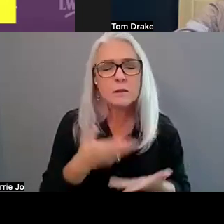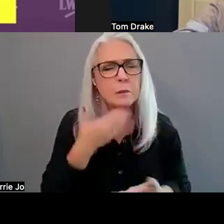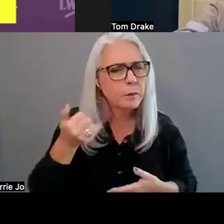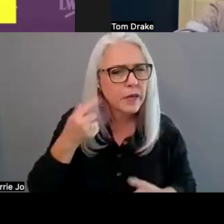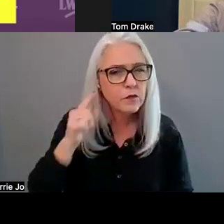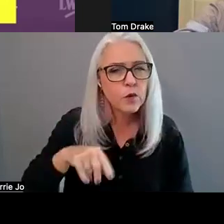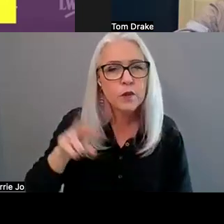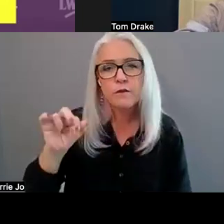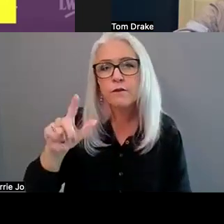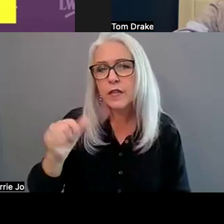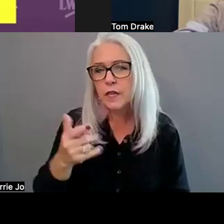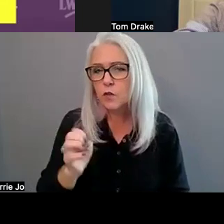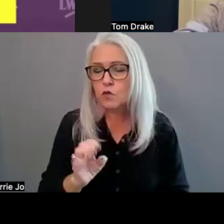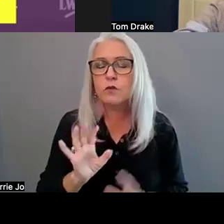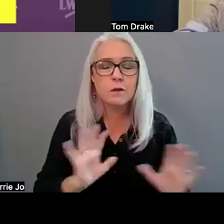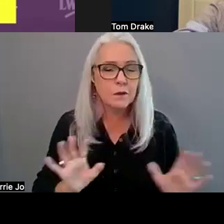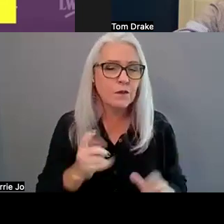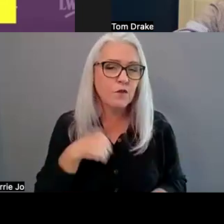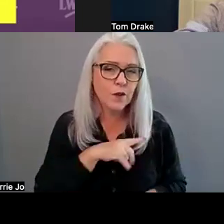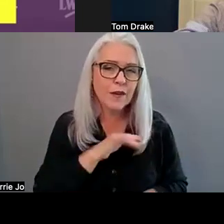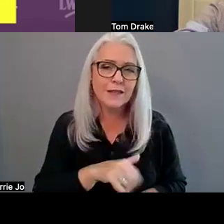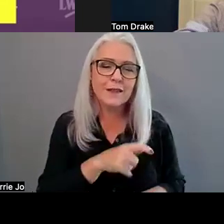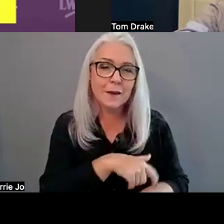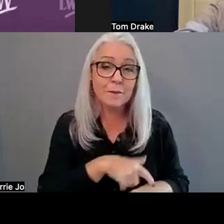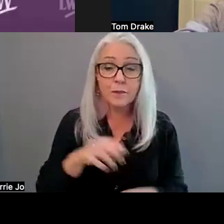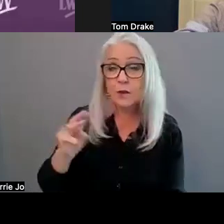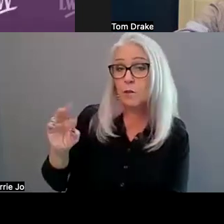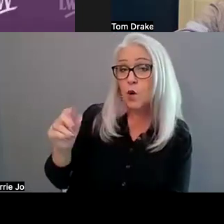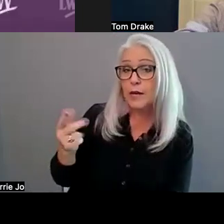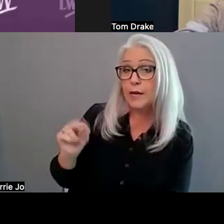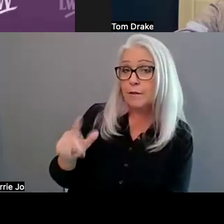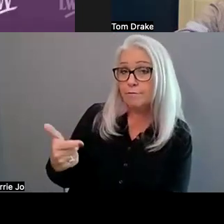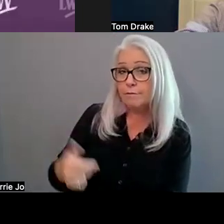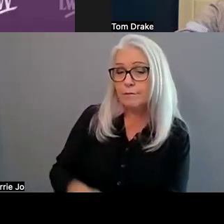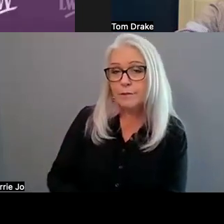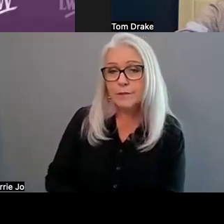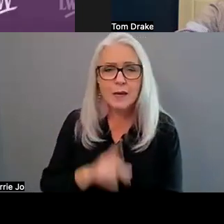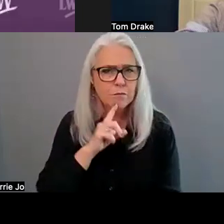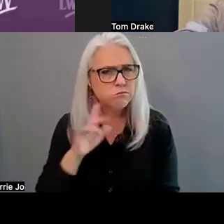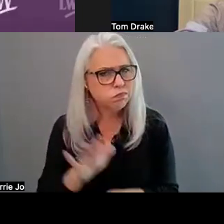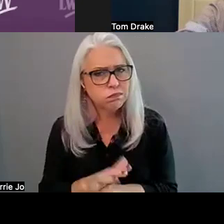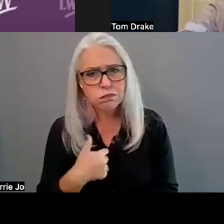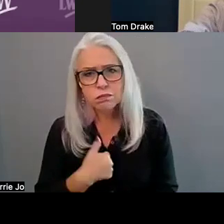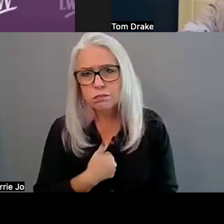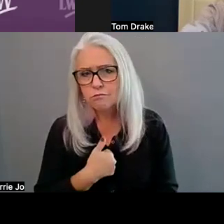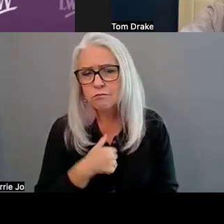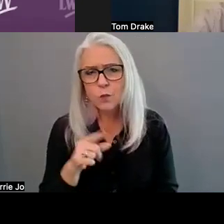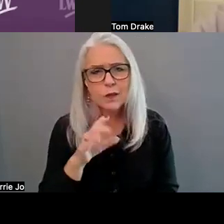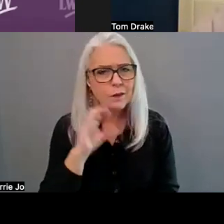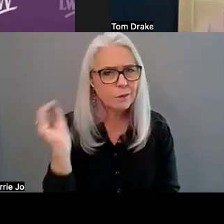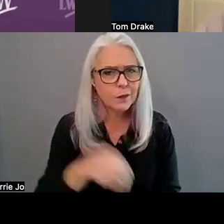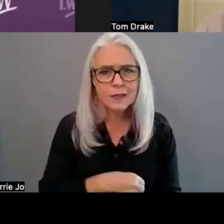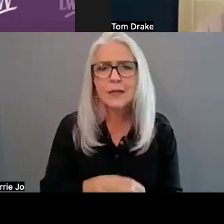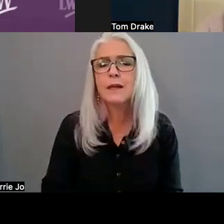advocating during that time. Thank you. Morgan. I mean, I'm committed 100% to